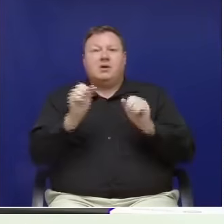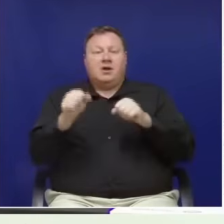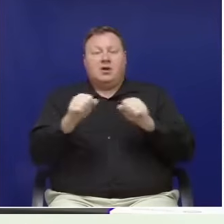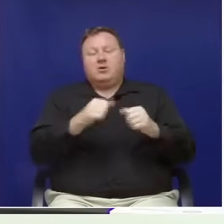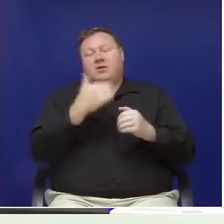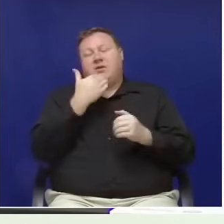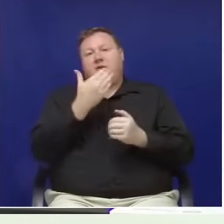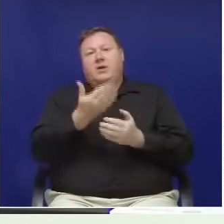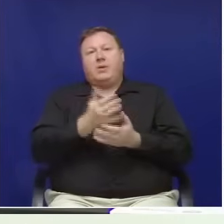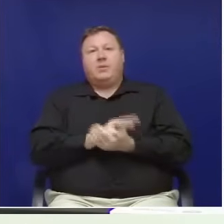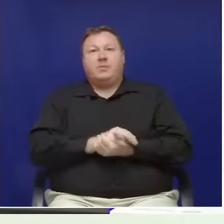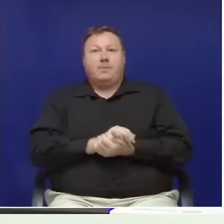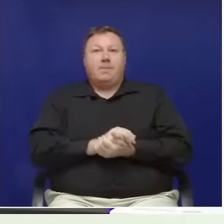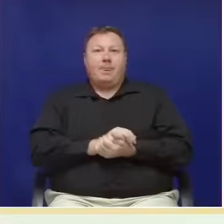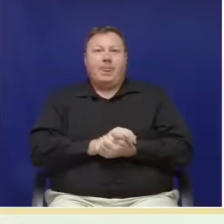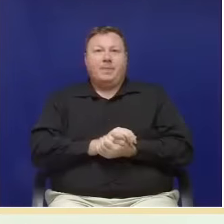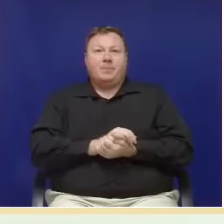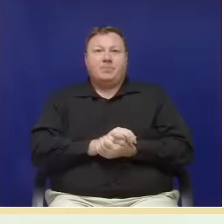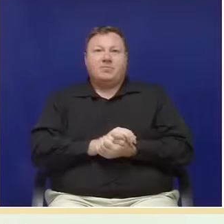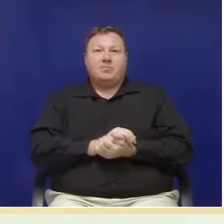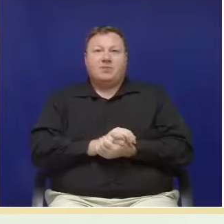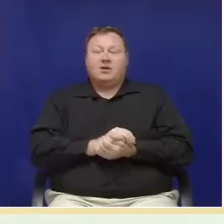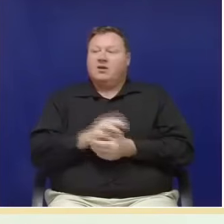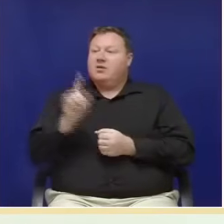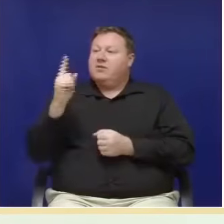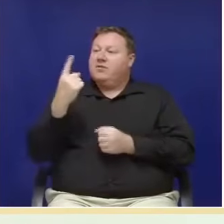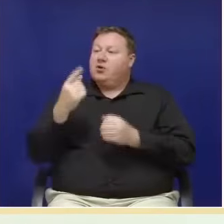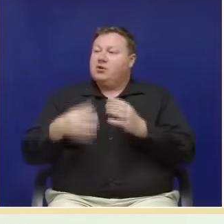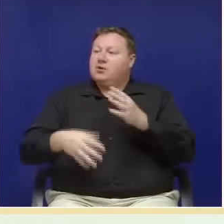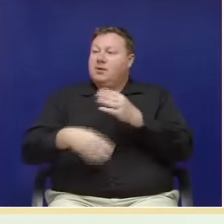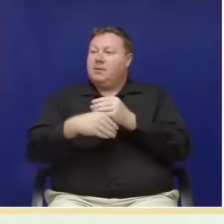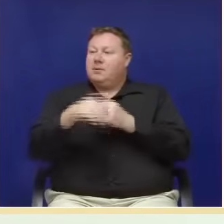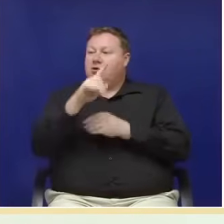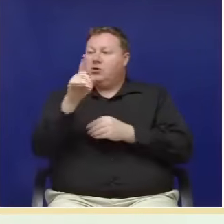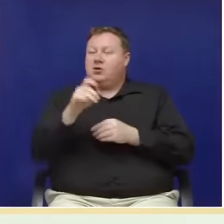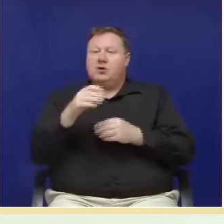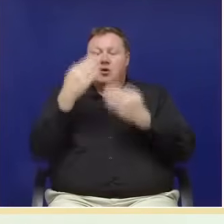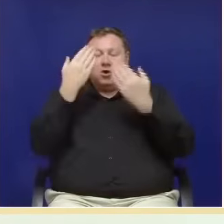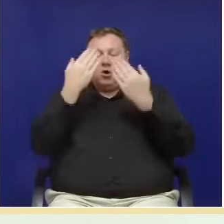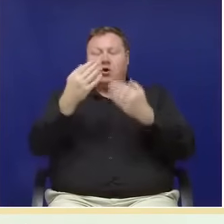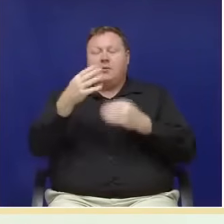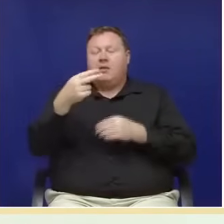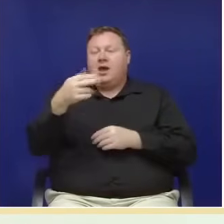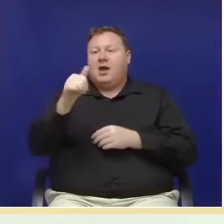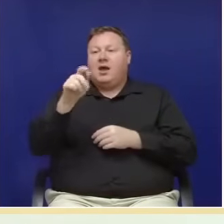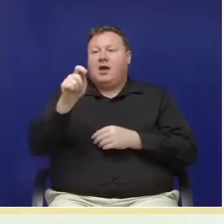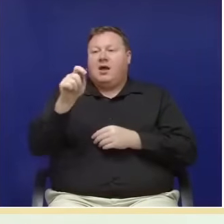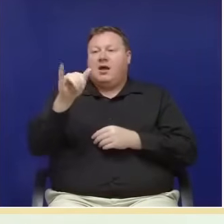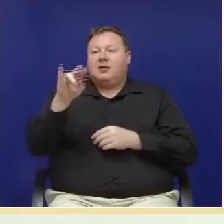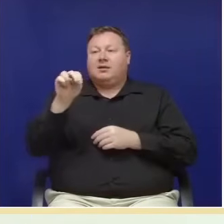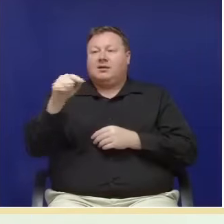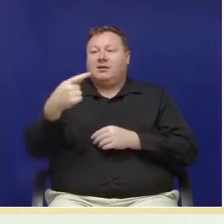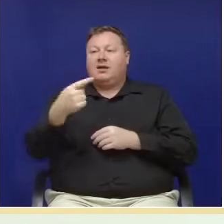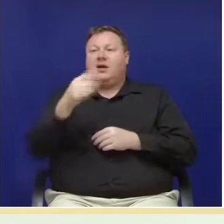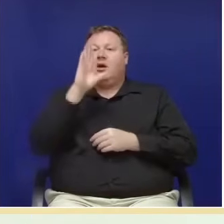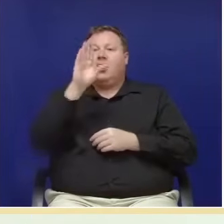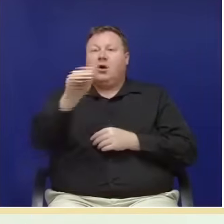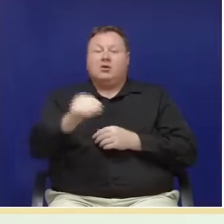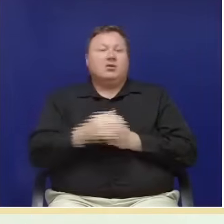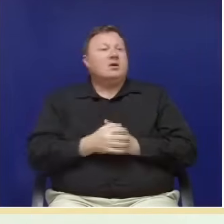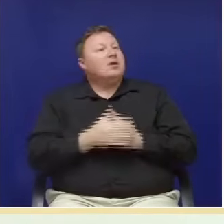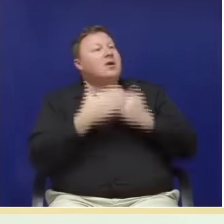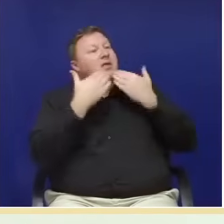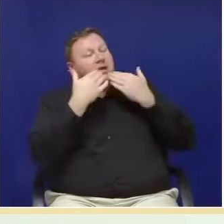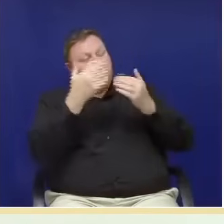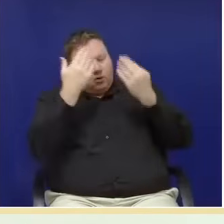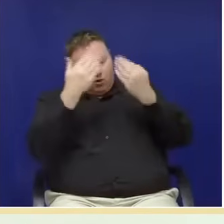you. The first supplementary question will be asked by the Honourable Hutton. Thank you, Honourable Deputy